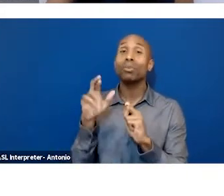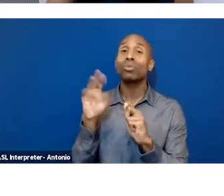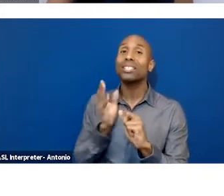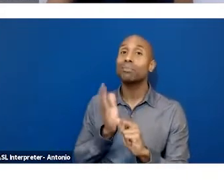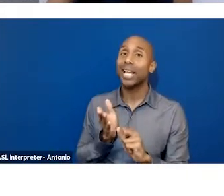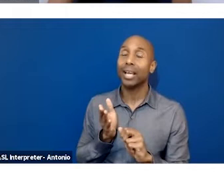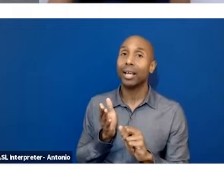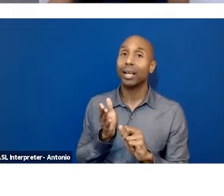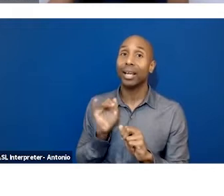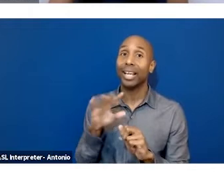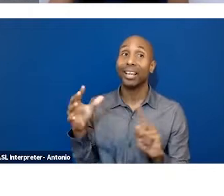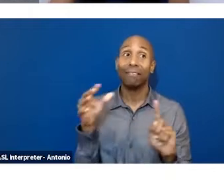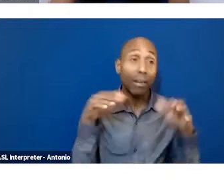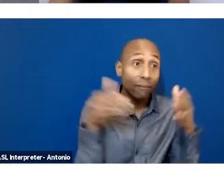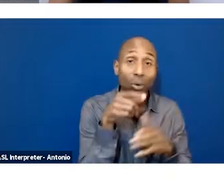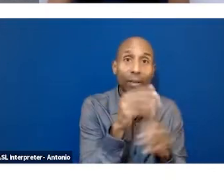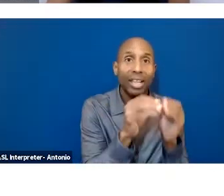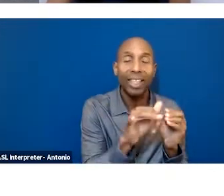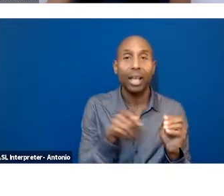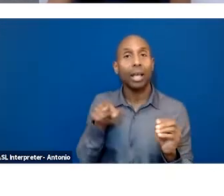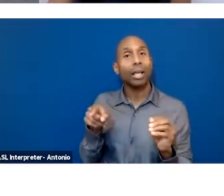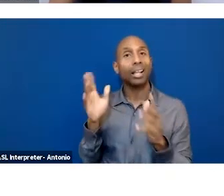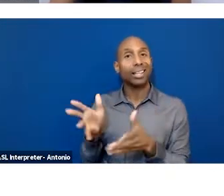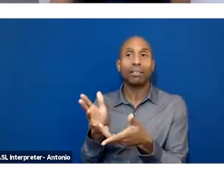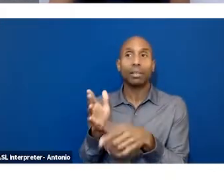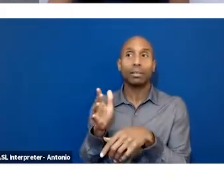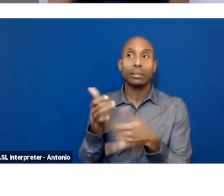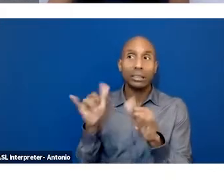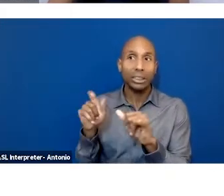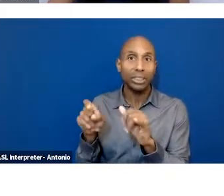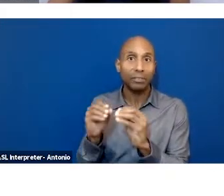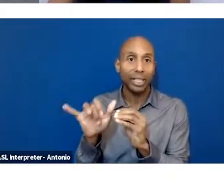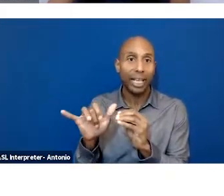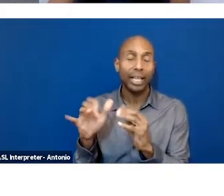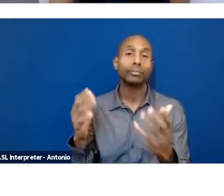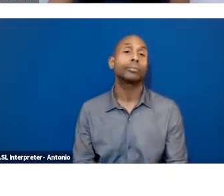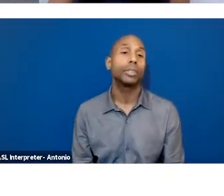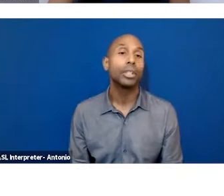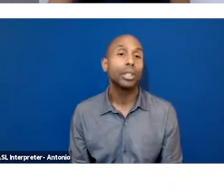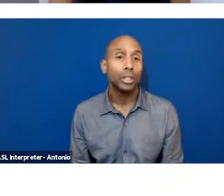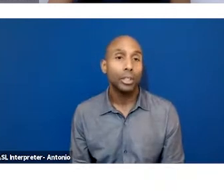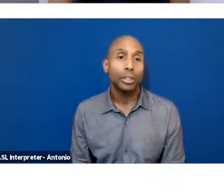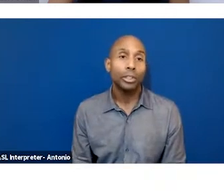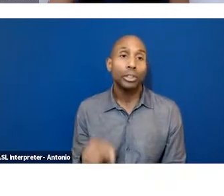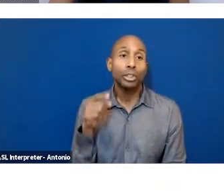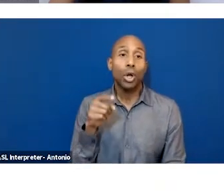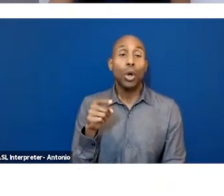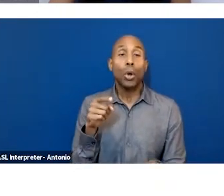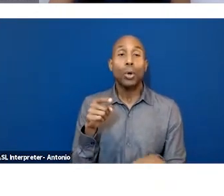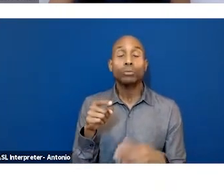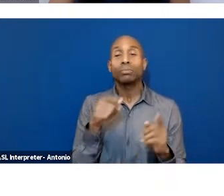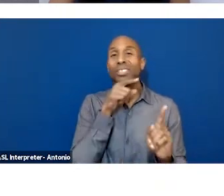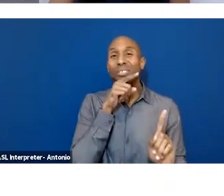Corporate diversity solutions, more often than not, manage to contain a public relations problem. And because of